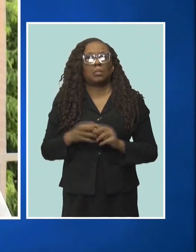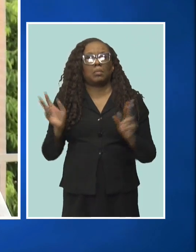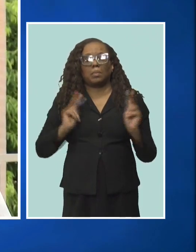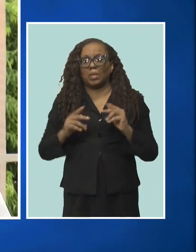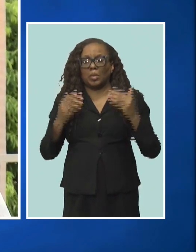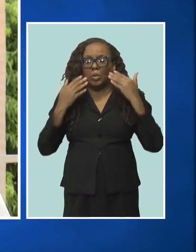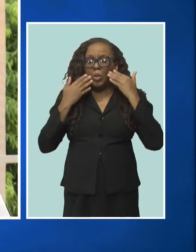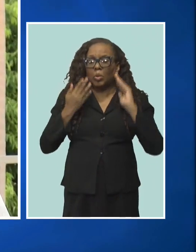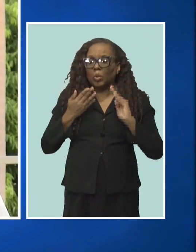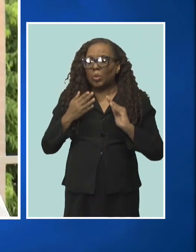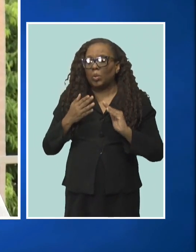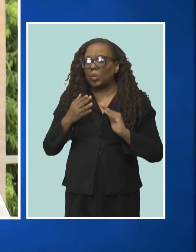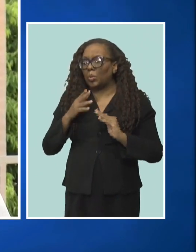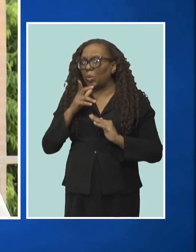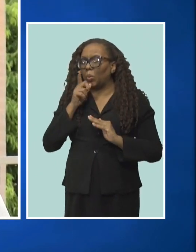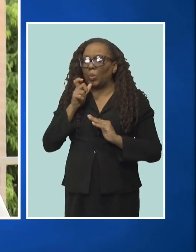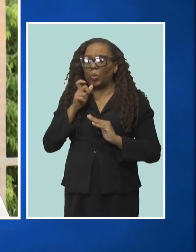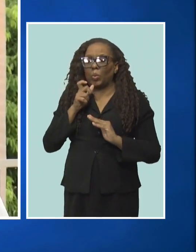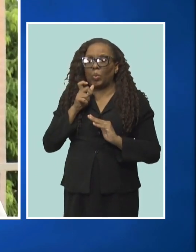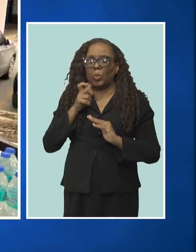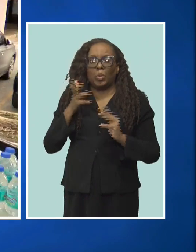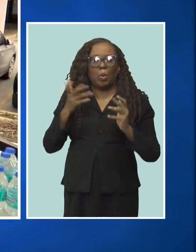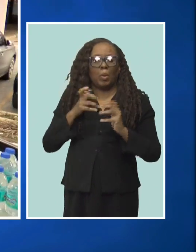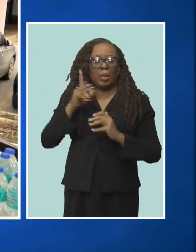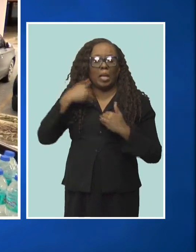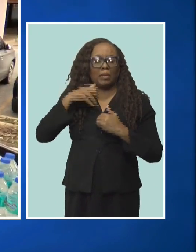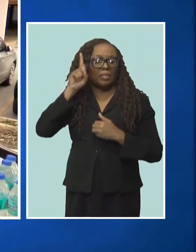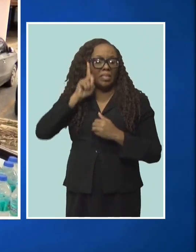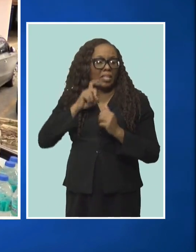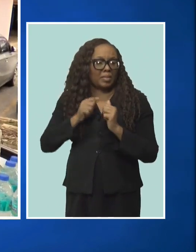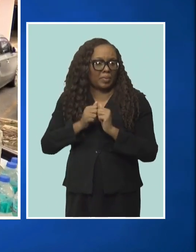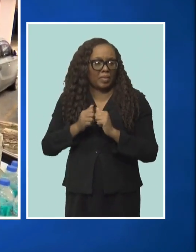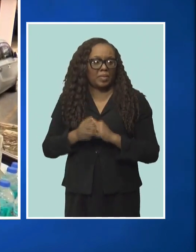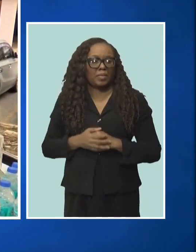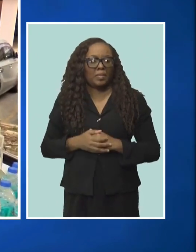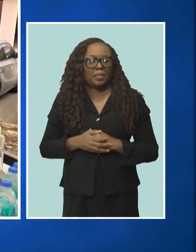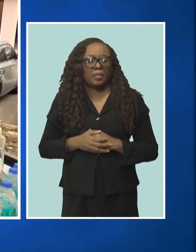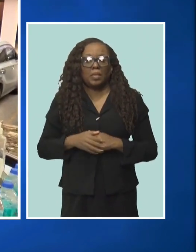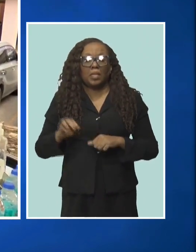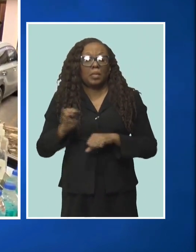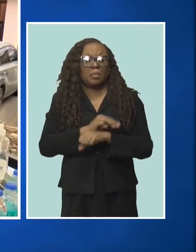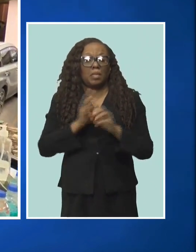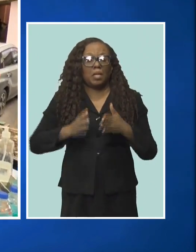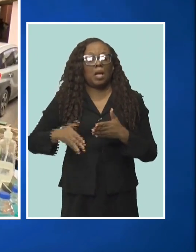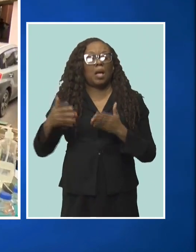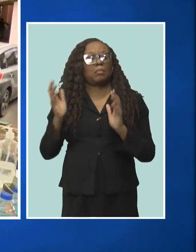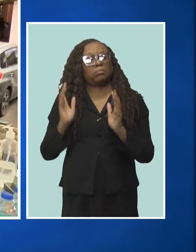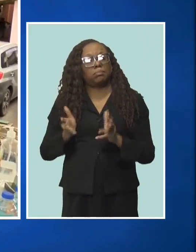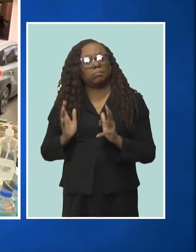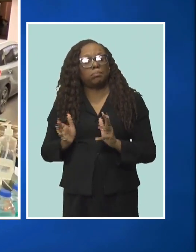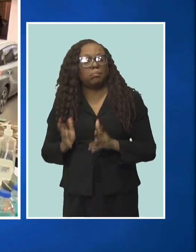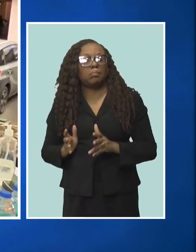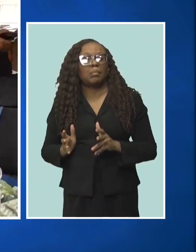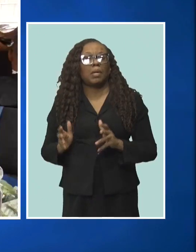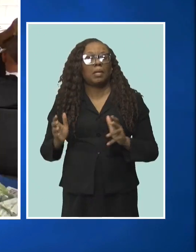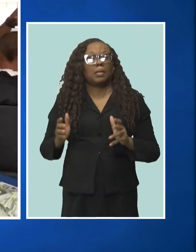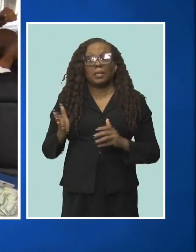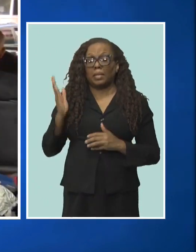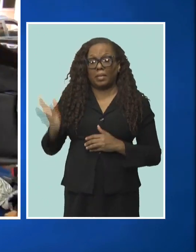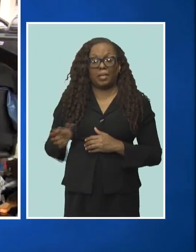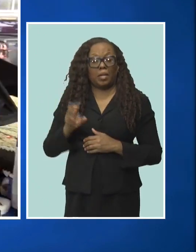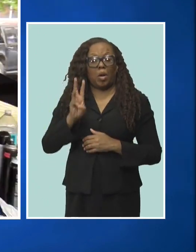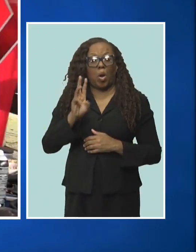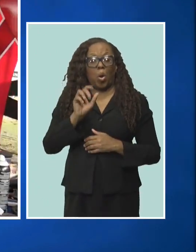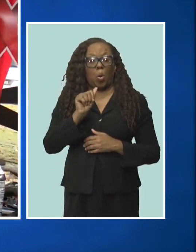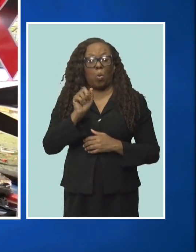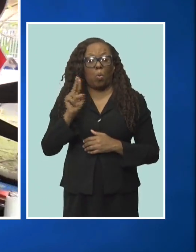other person's status or their own status. The minister chatted with the patrons at the event held in Warrens, and he also got his hair